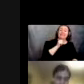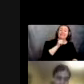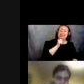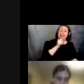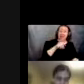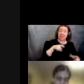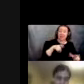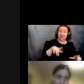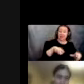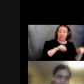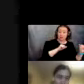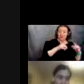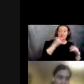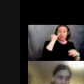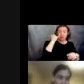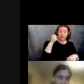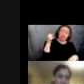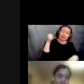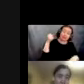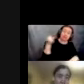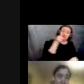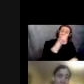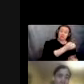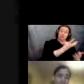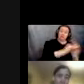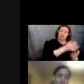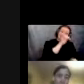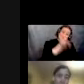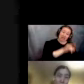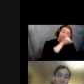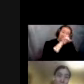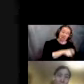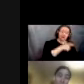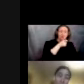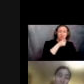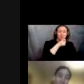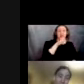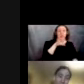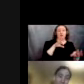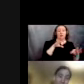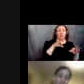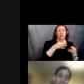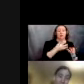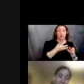camp and return to the West Coast were families with a non-Japanese,